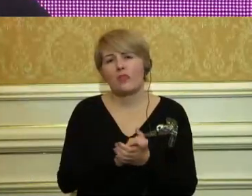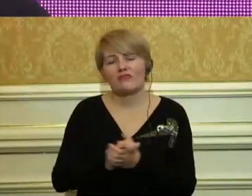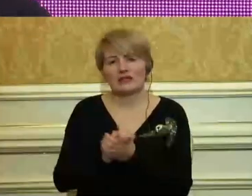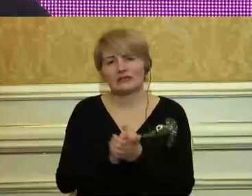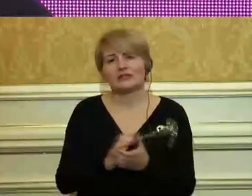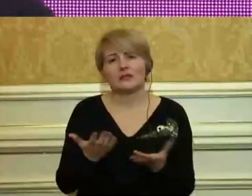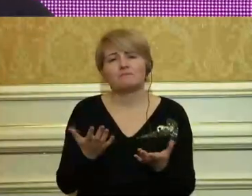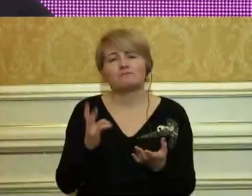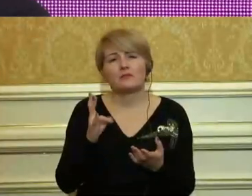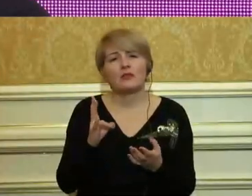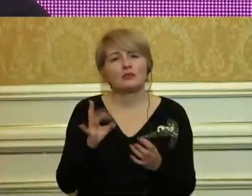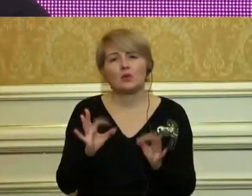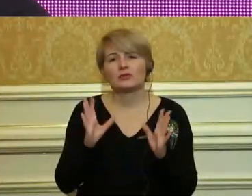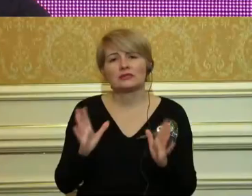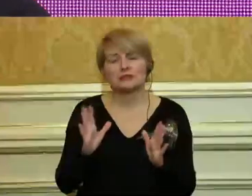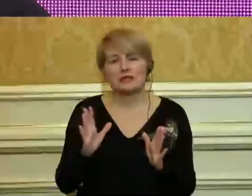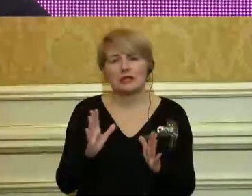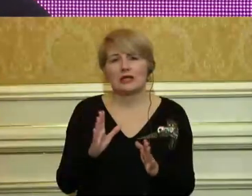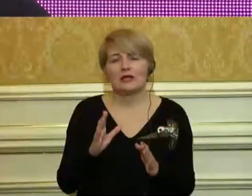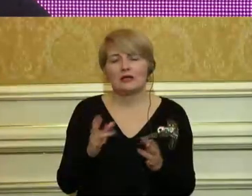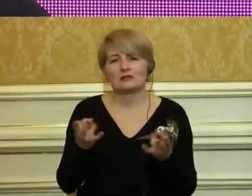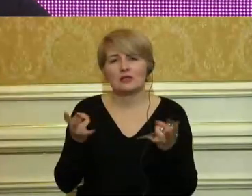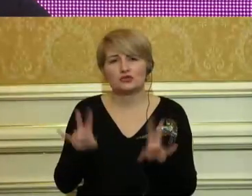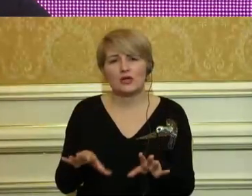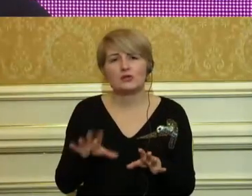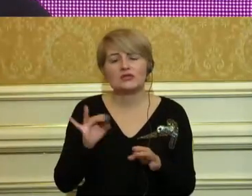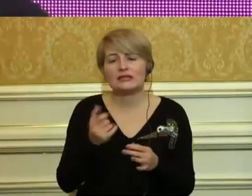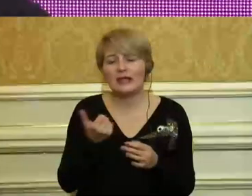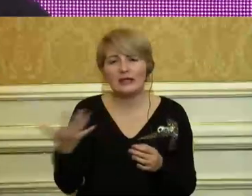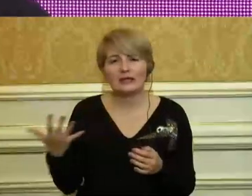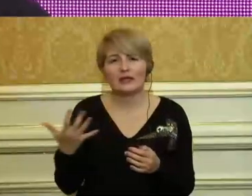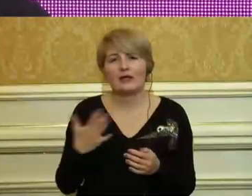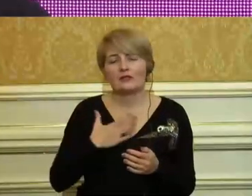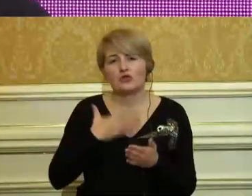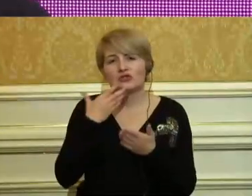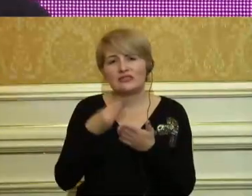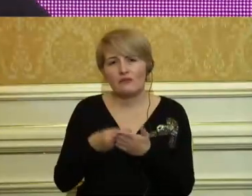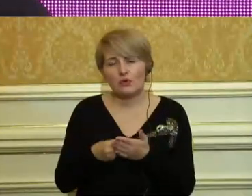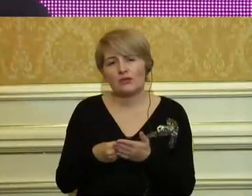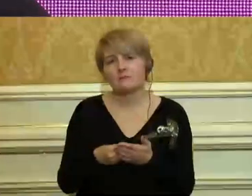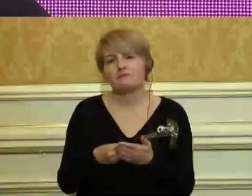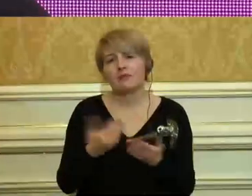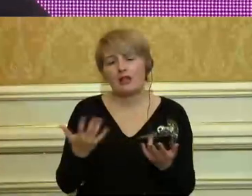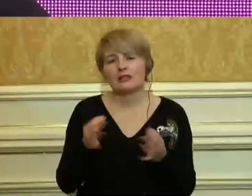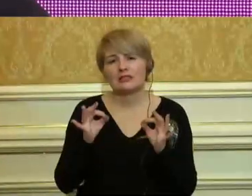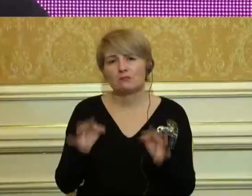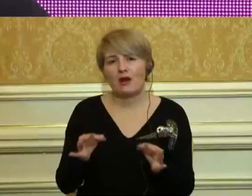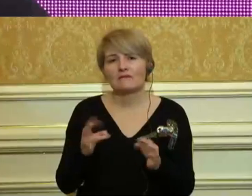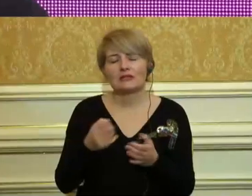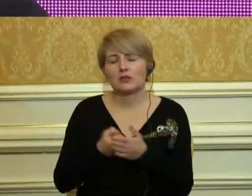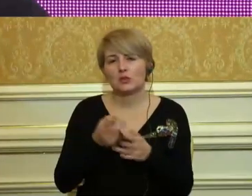Convention. But the obstacles are not only radicals or populists, but also some other so-called